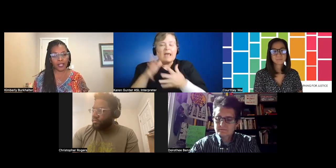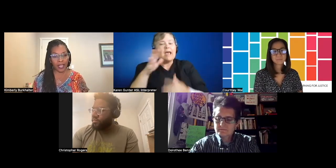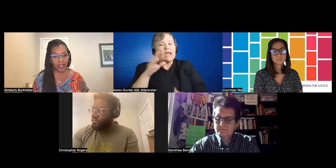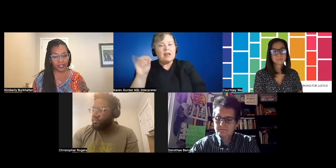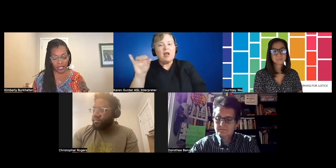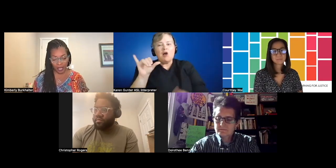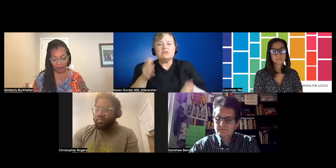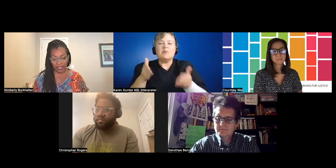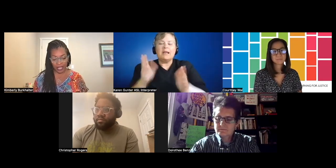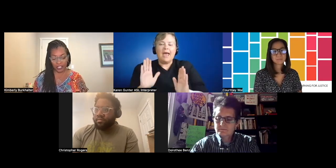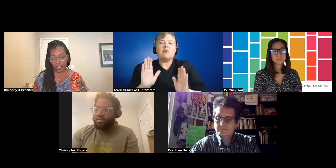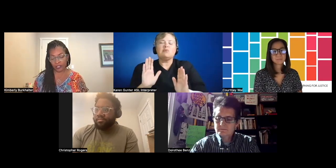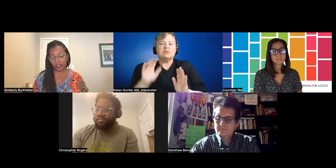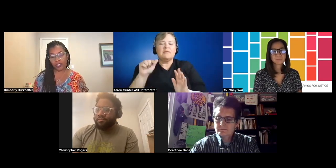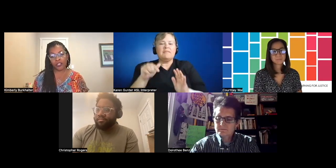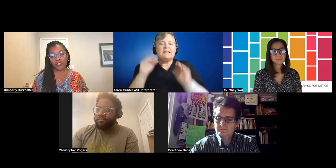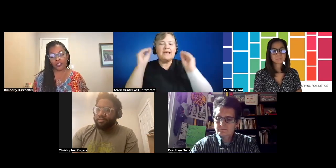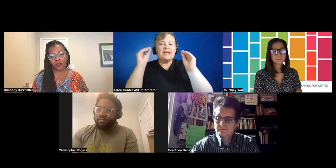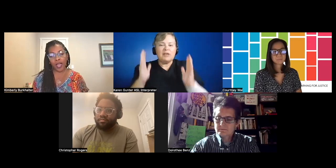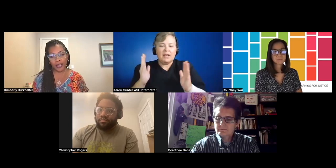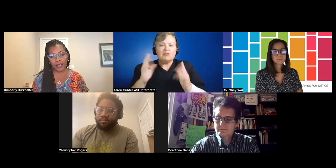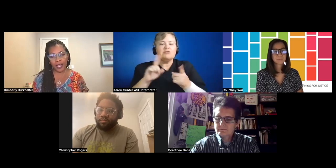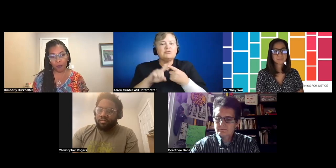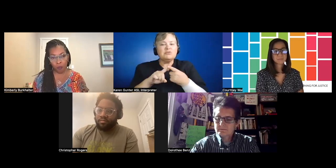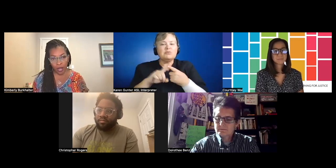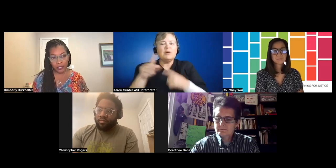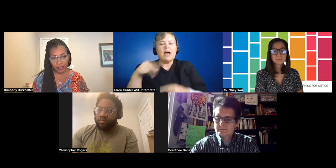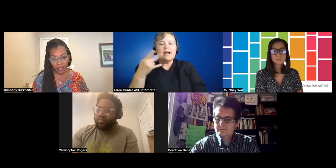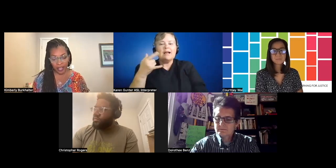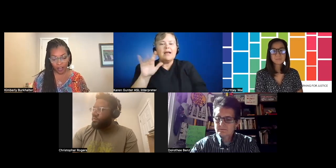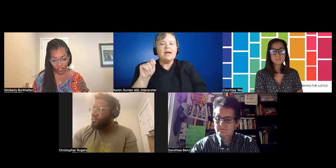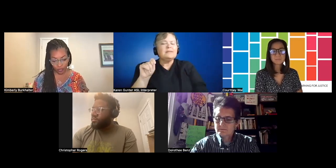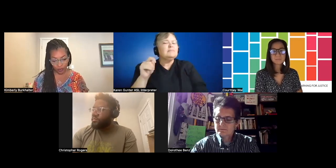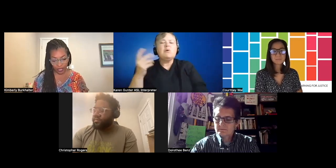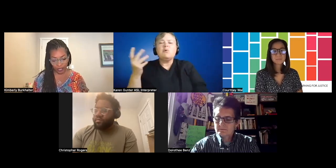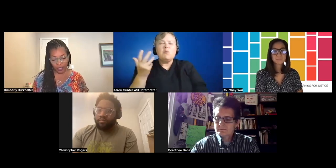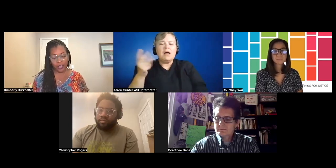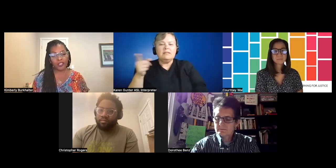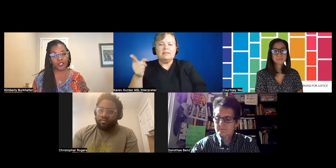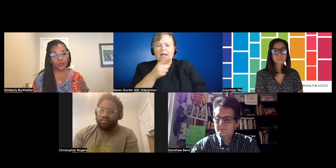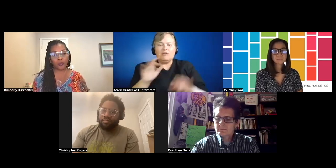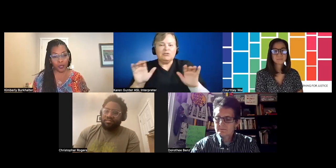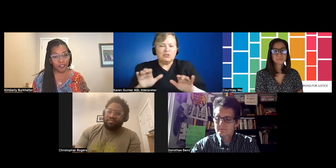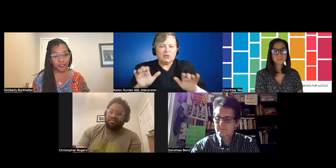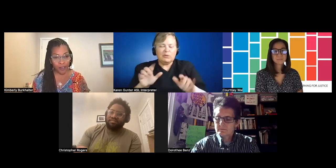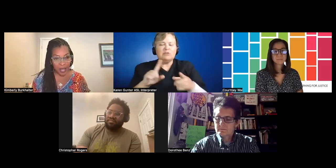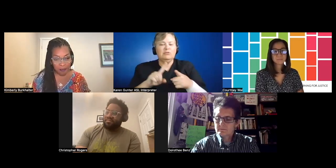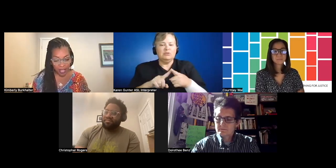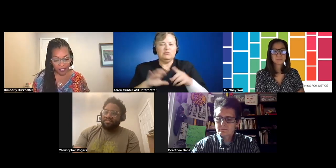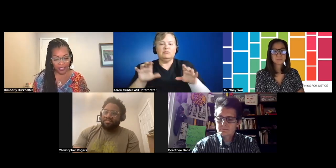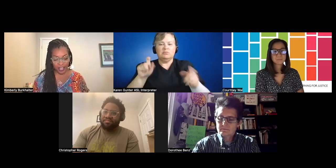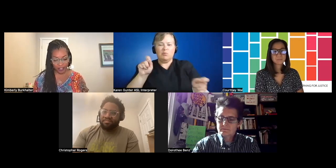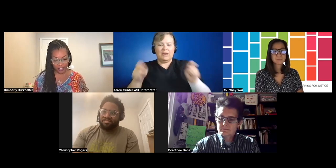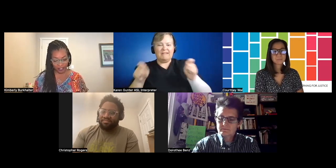also allows these educators to highlight what they are doing to